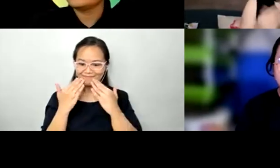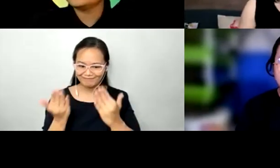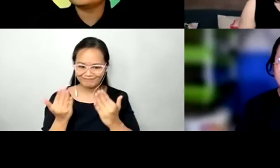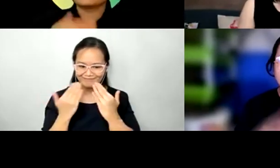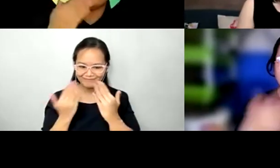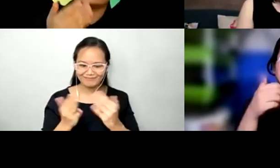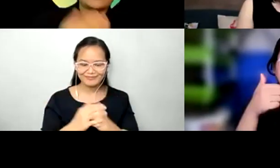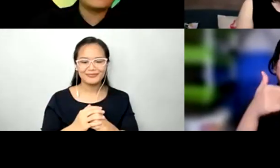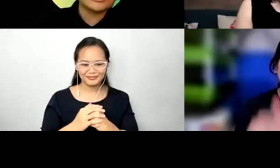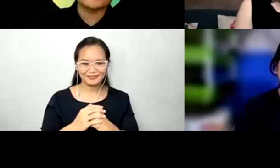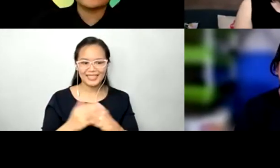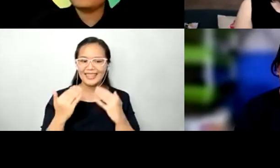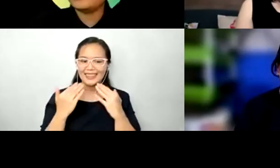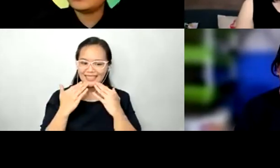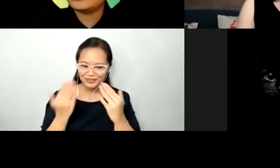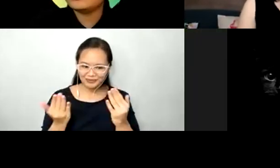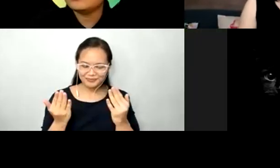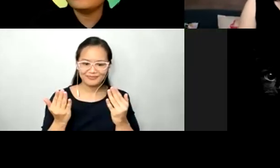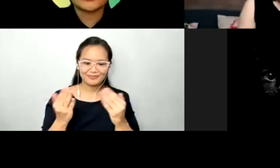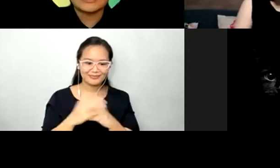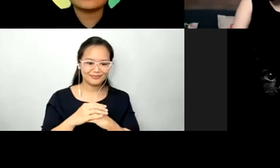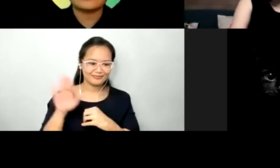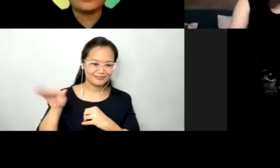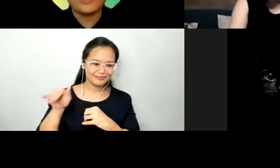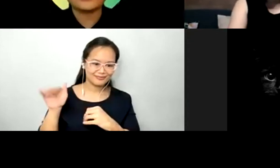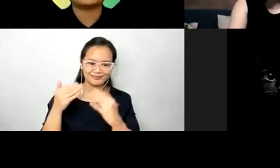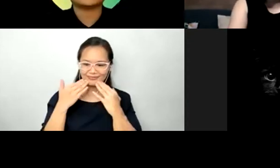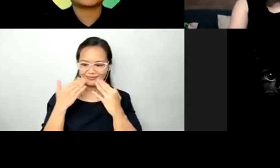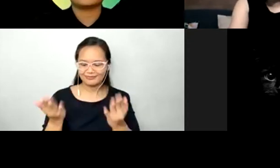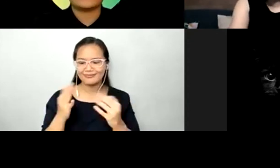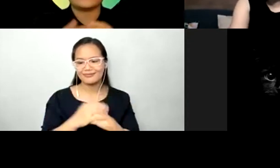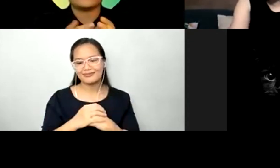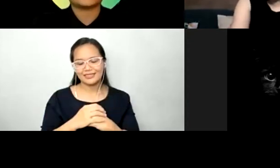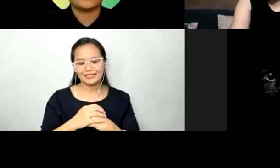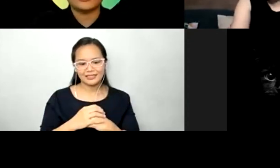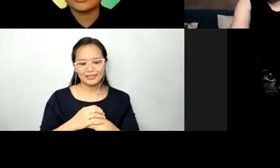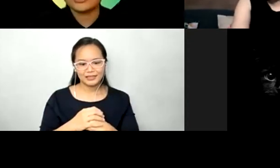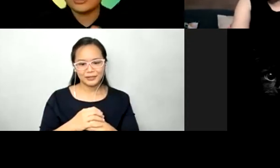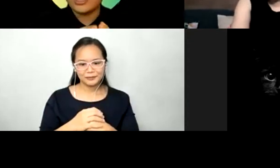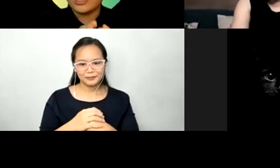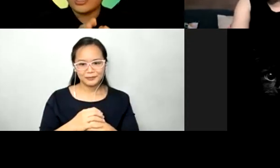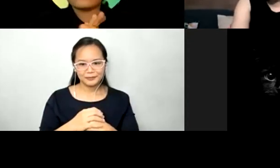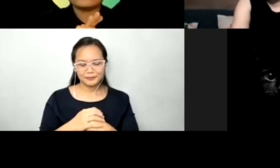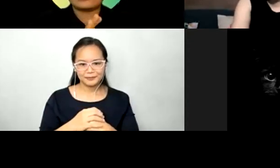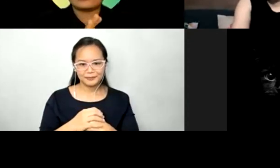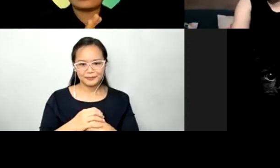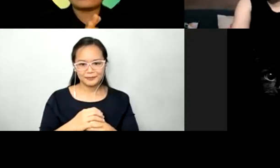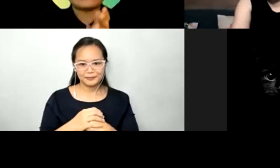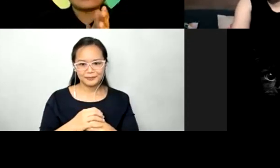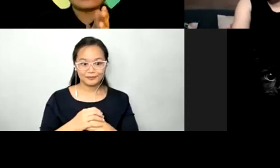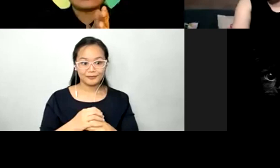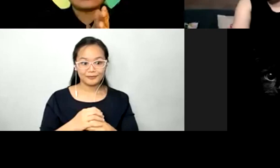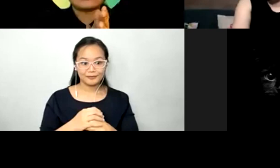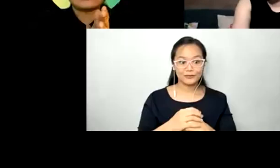much. Thank you. Thank you very much, no? Miss Janet, thank you very much sa question nyo. So, nasa